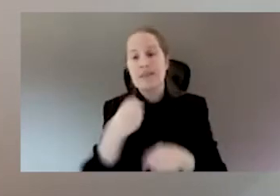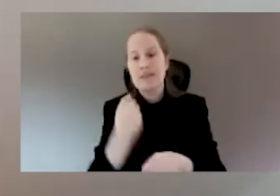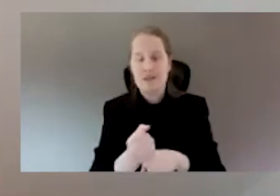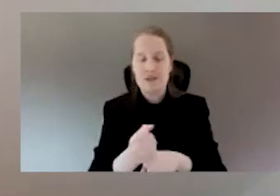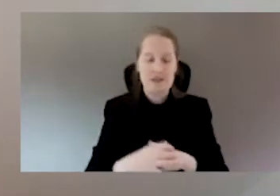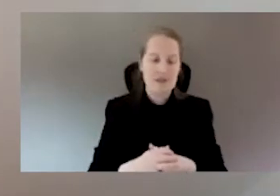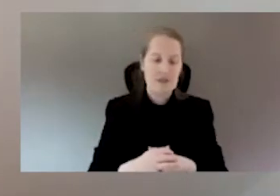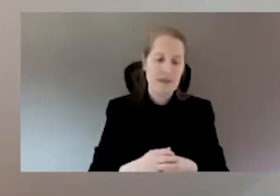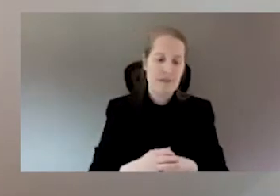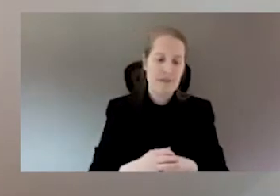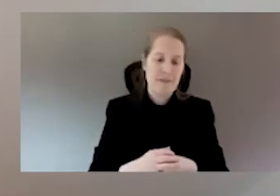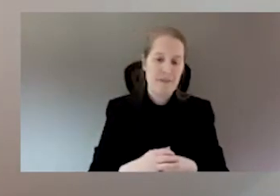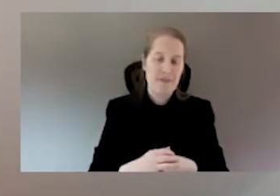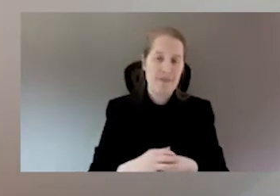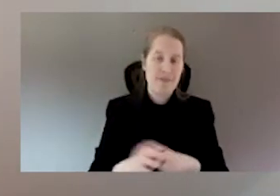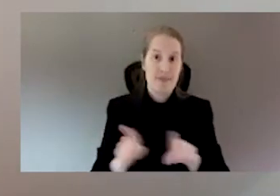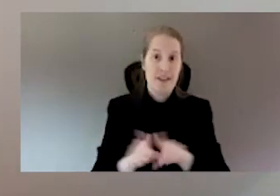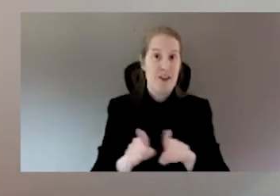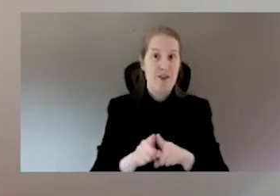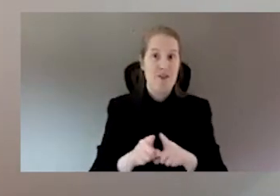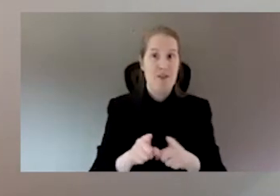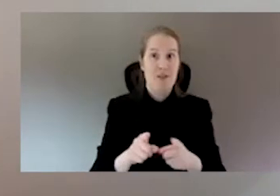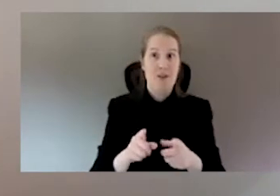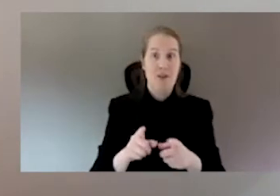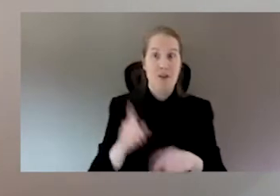that as 2020 conference chair,